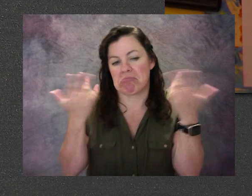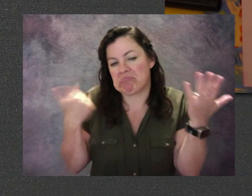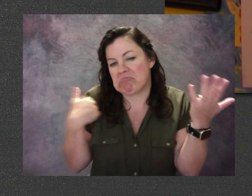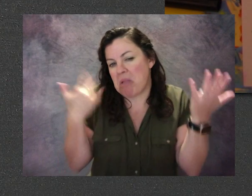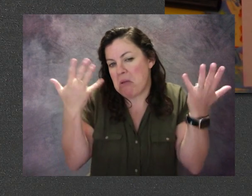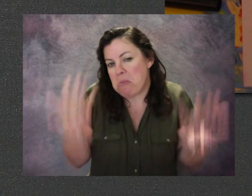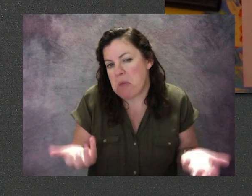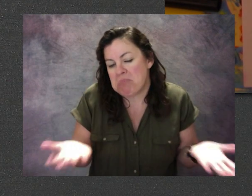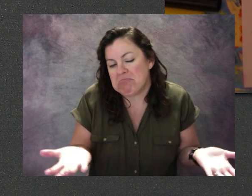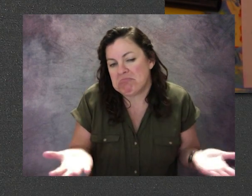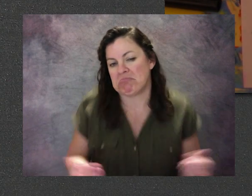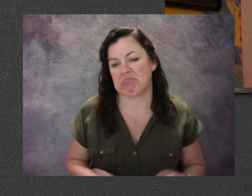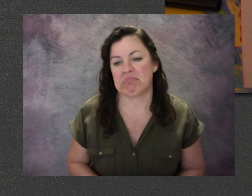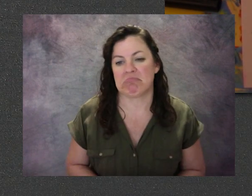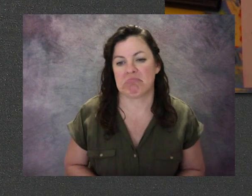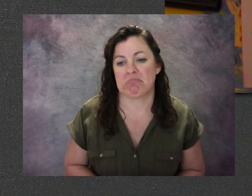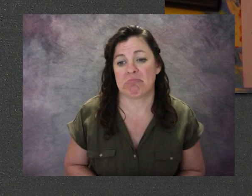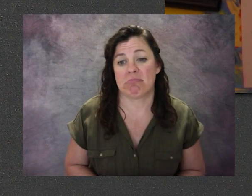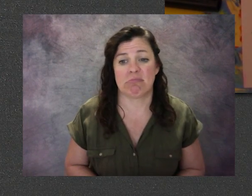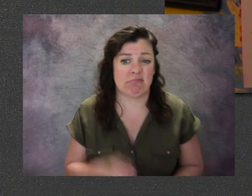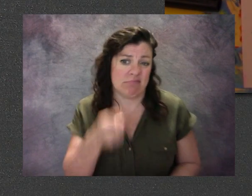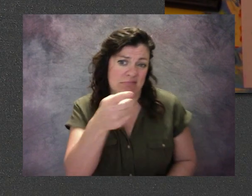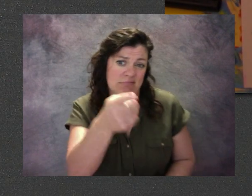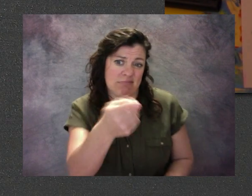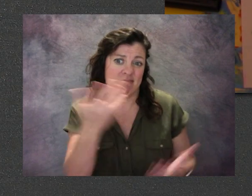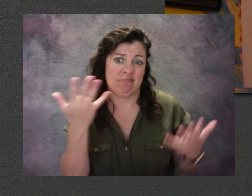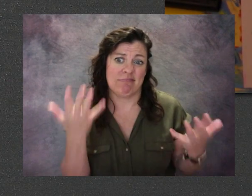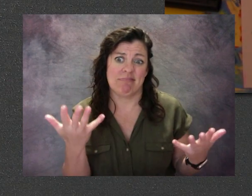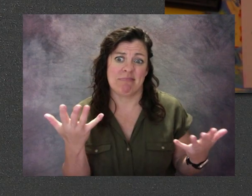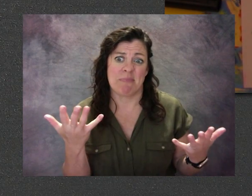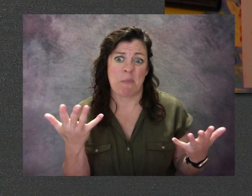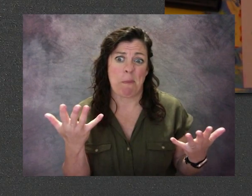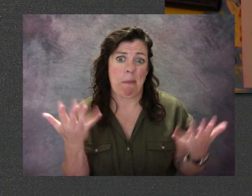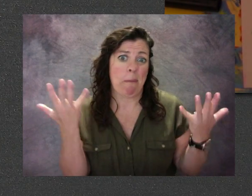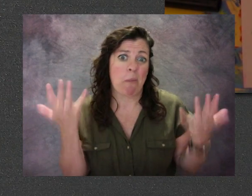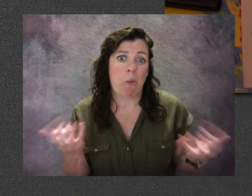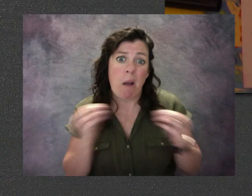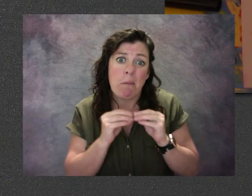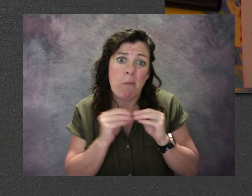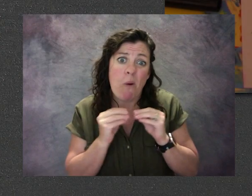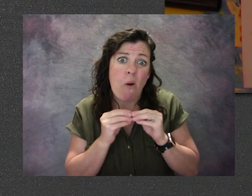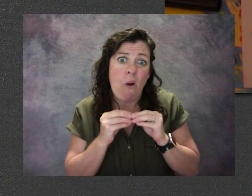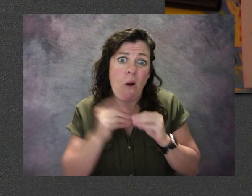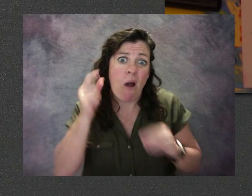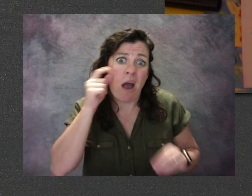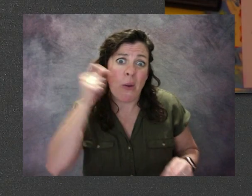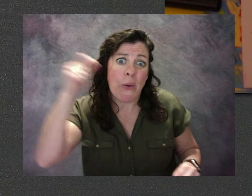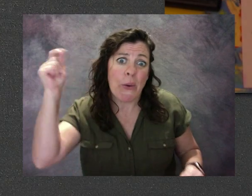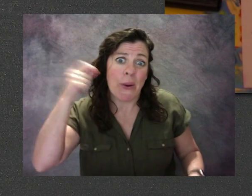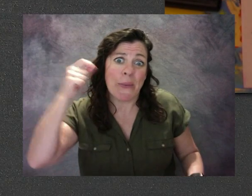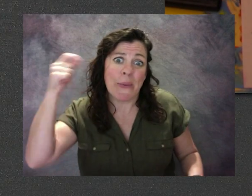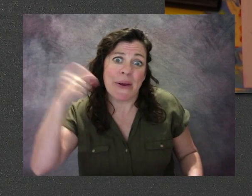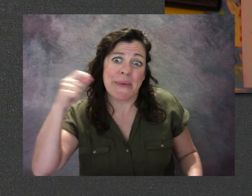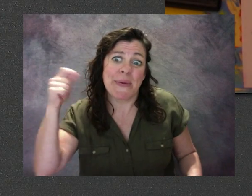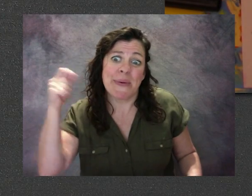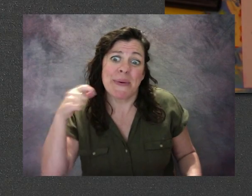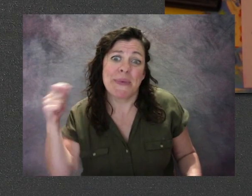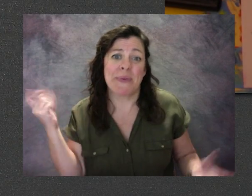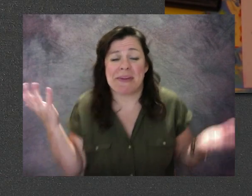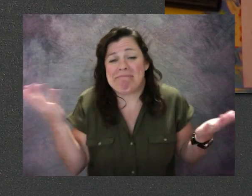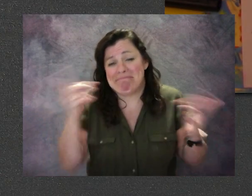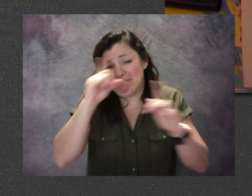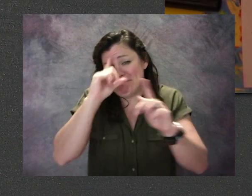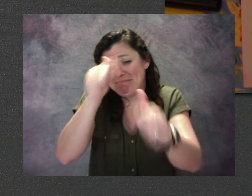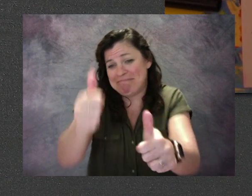If you have a lot of space, you might be able to put a few more in. All right, the last thing we're going to do is put